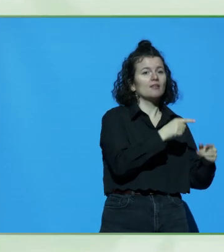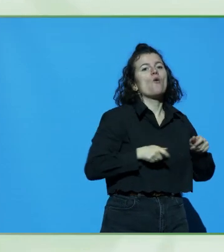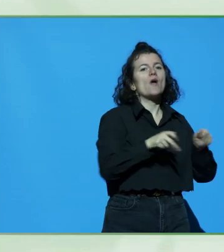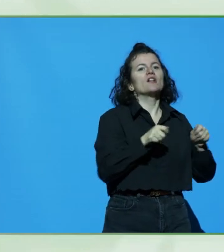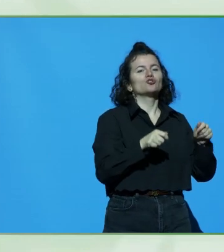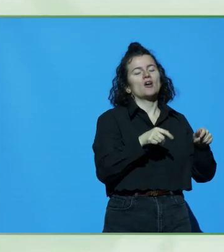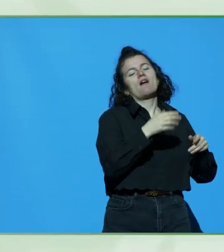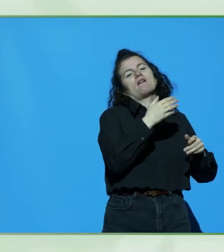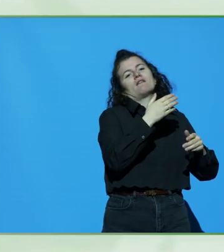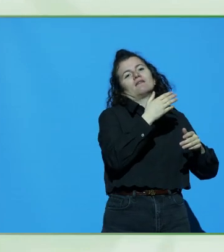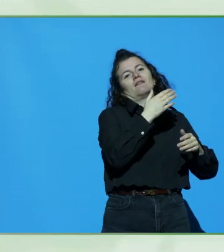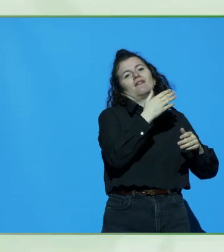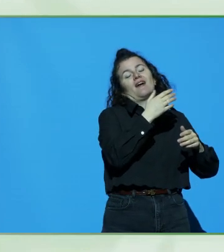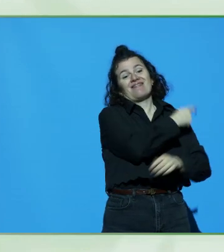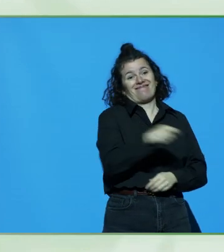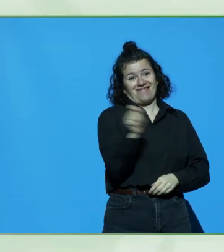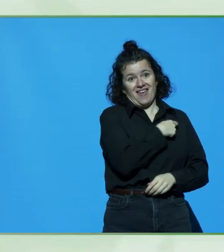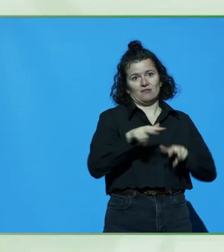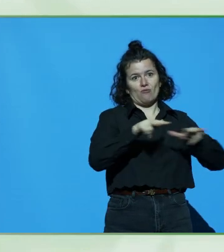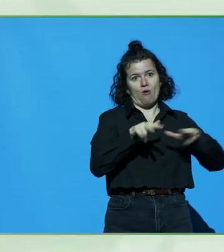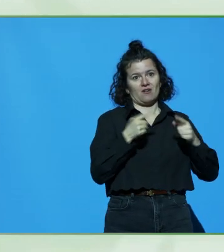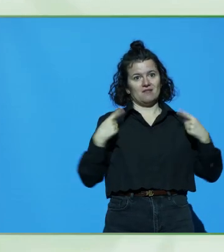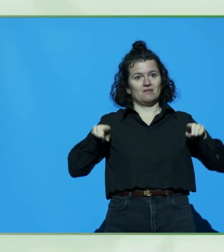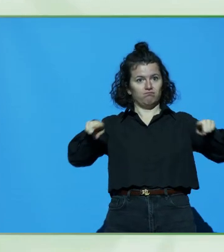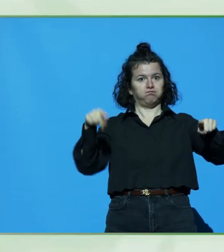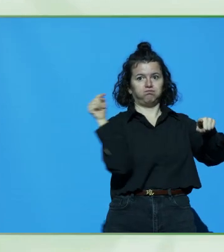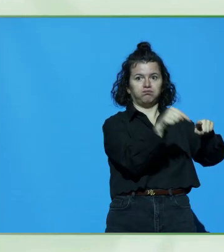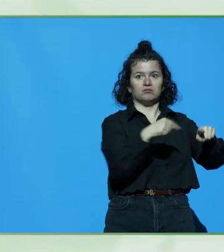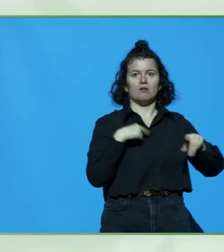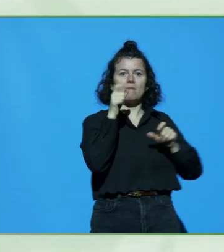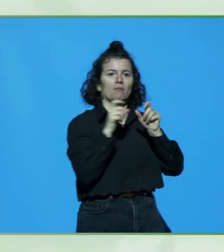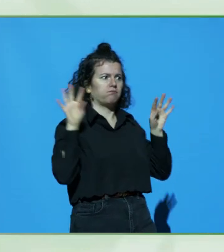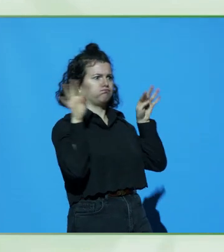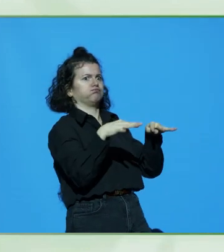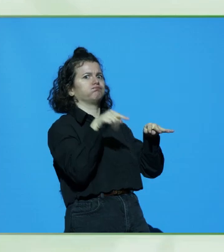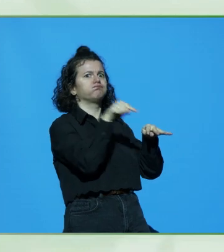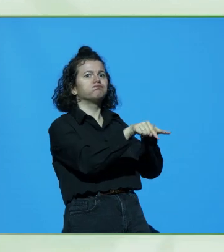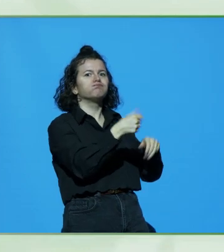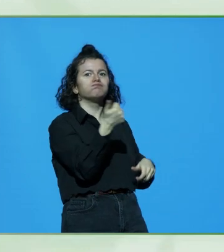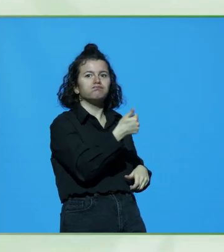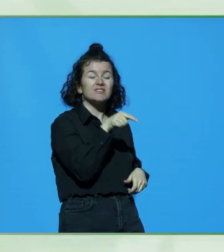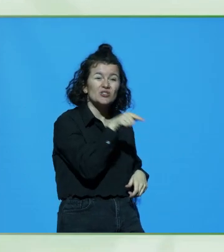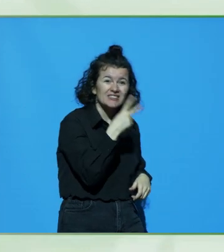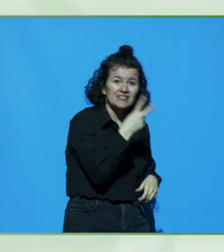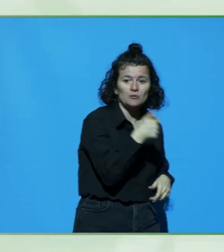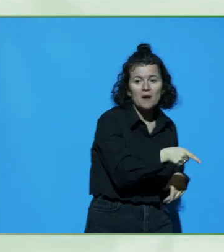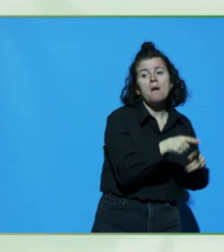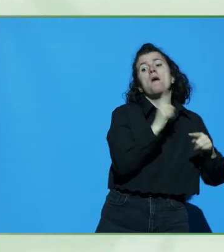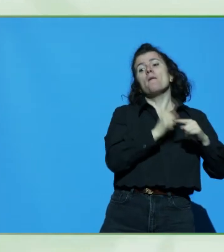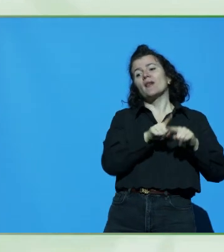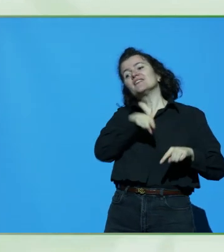we saw this even more powerfully in innovation as well through the 6 Zero Project Scaling Solutions